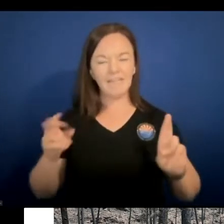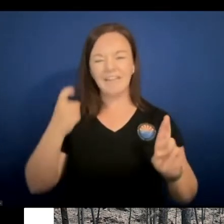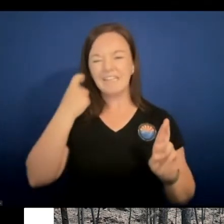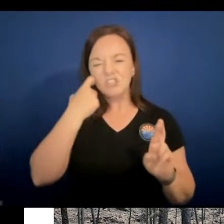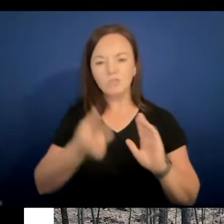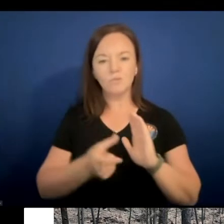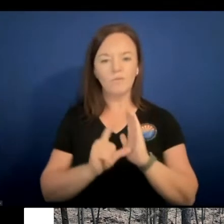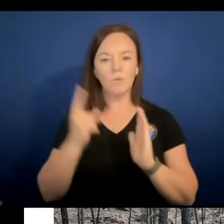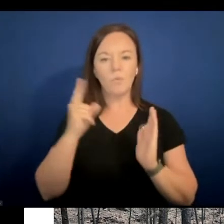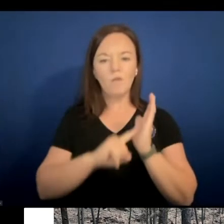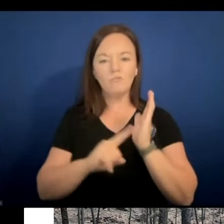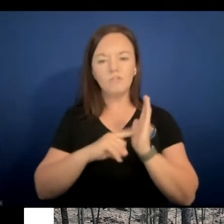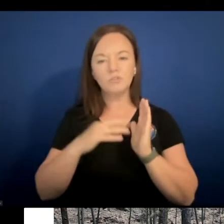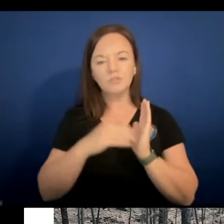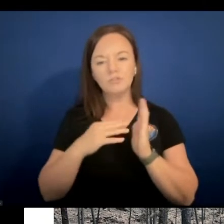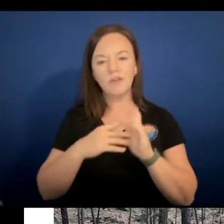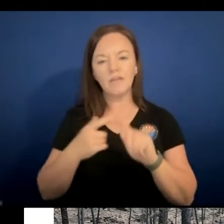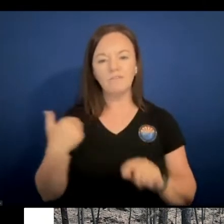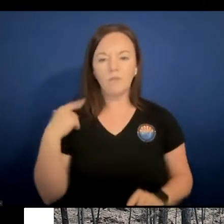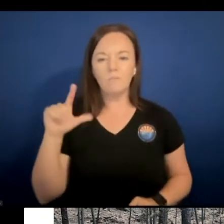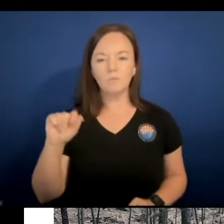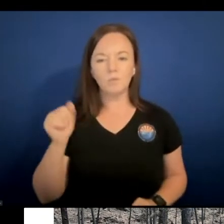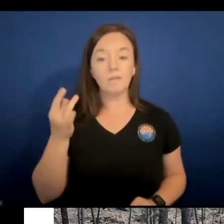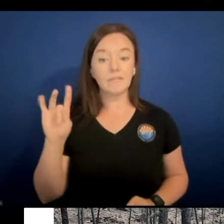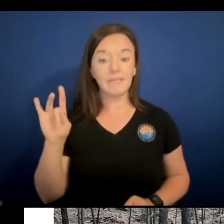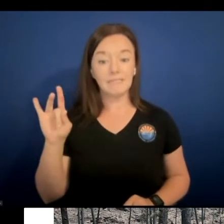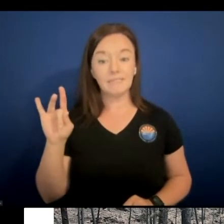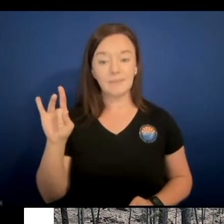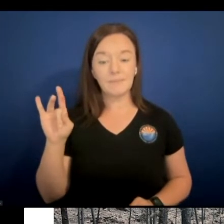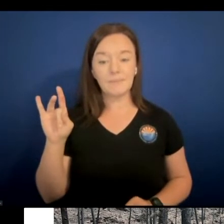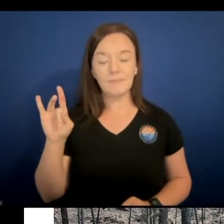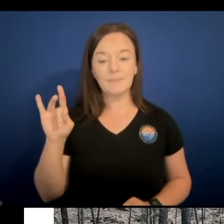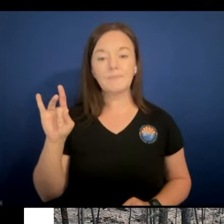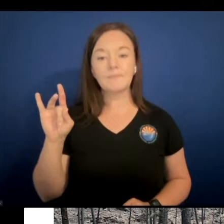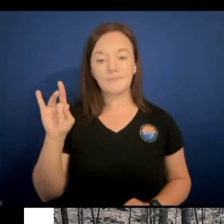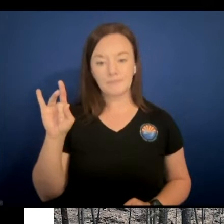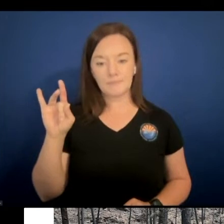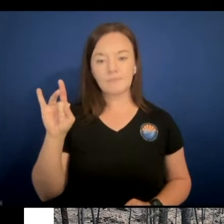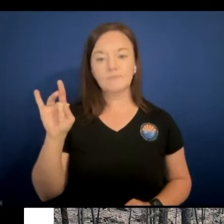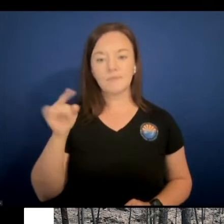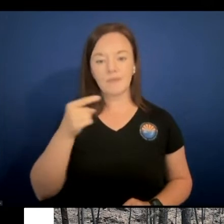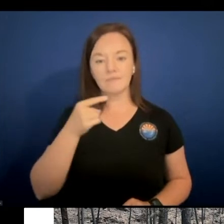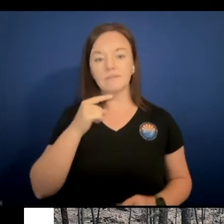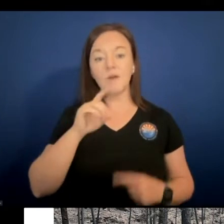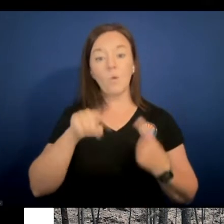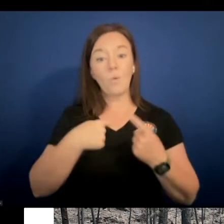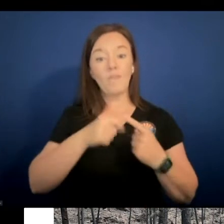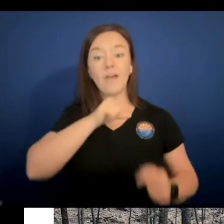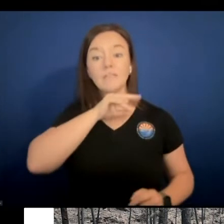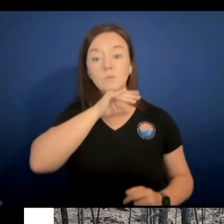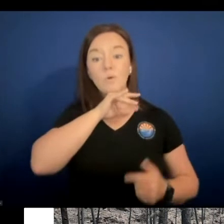from 2018 that once it gets hydrophobic,